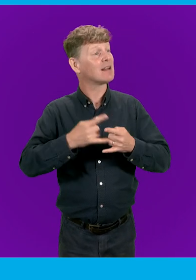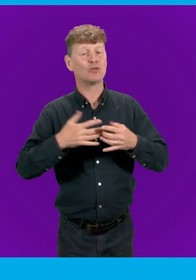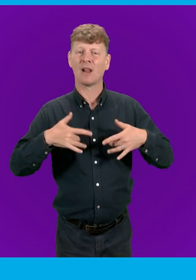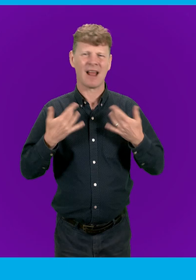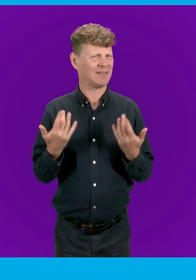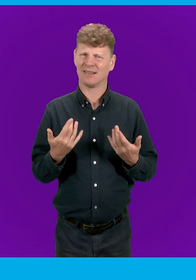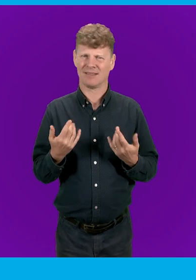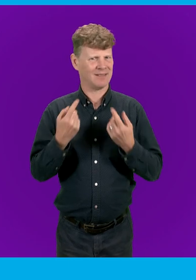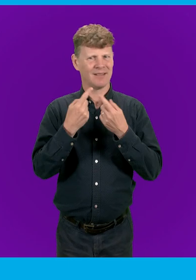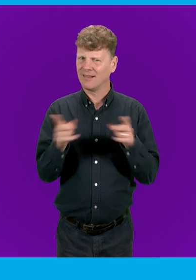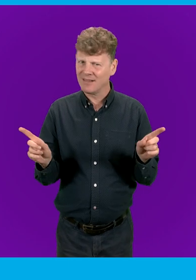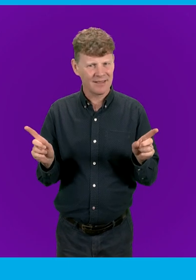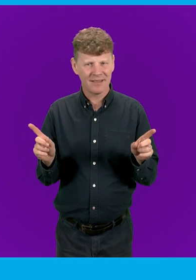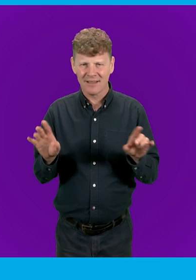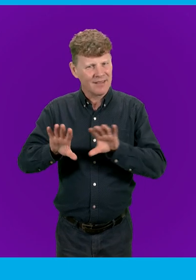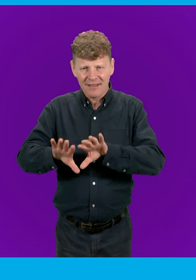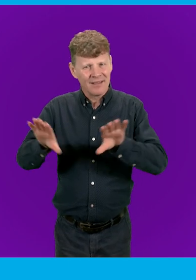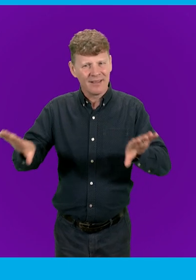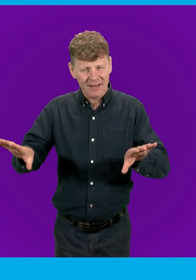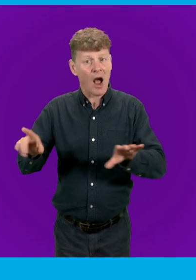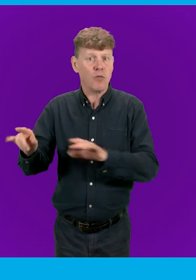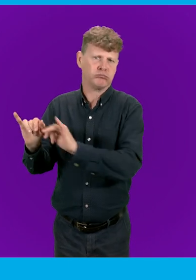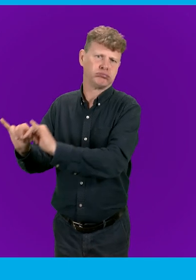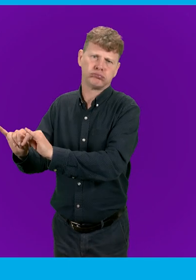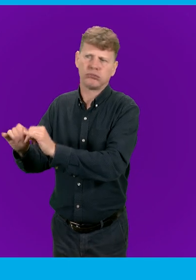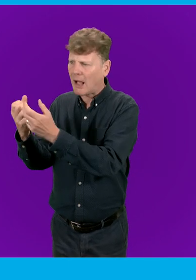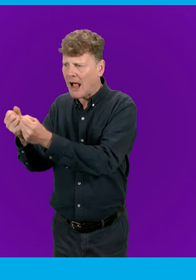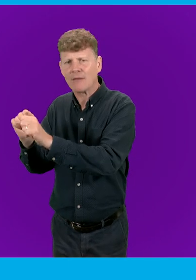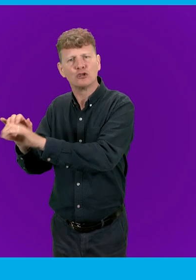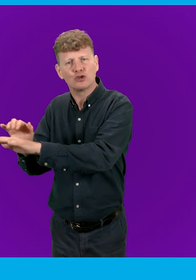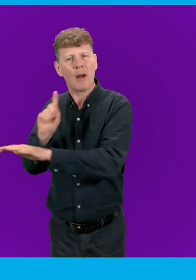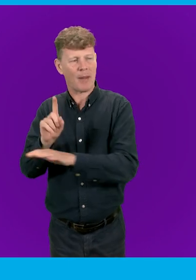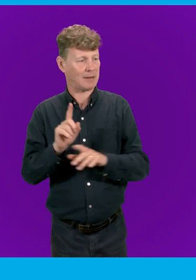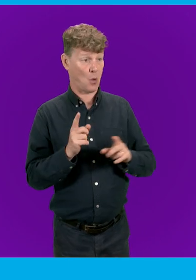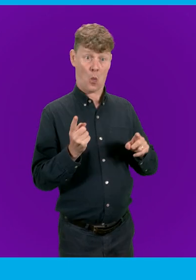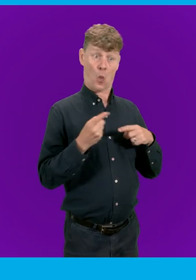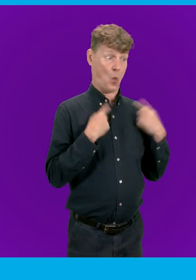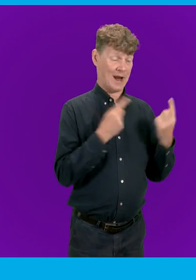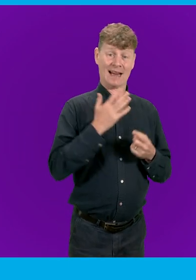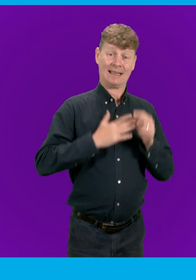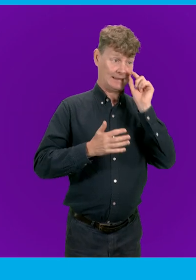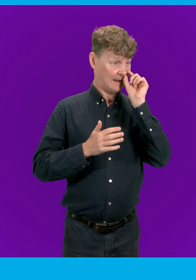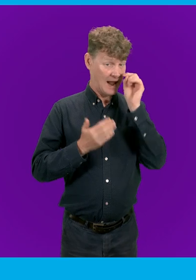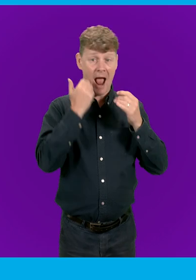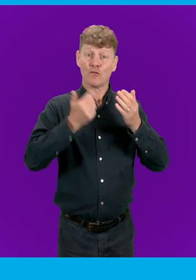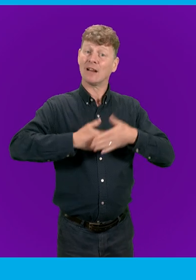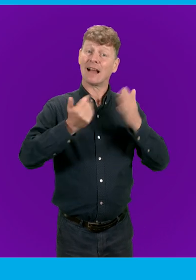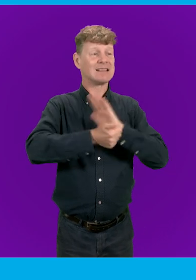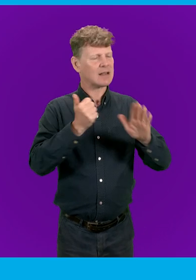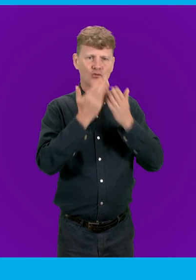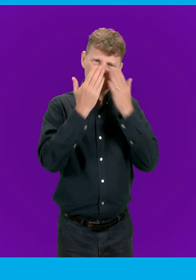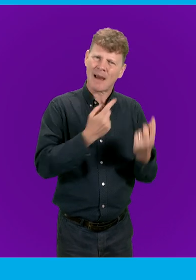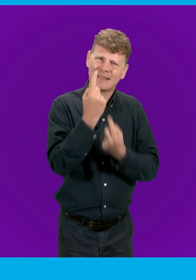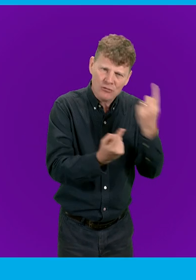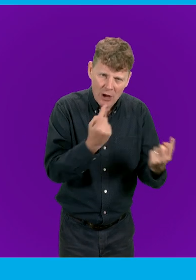we need to be kind of looking, we need the kind of skills that we need to all be learning is how to respect other people, how